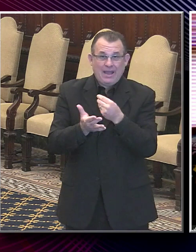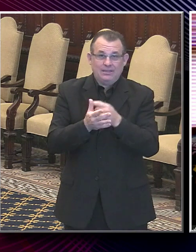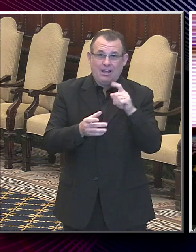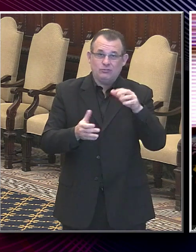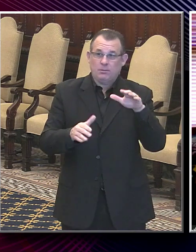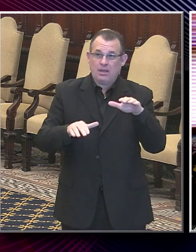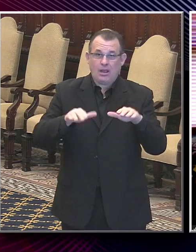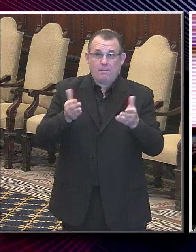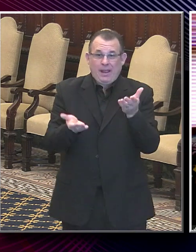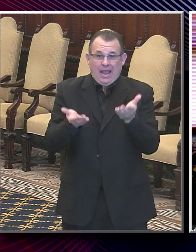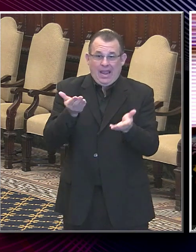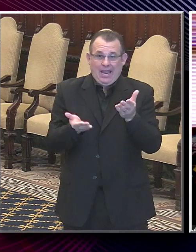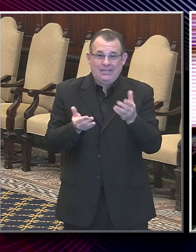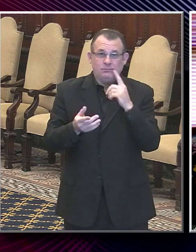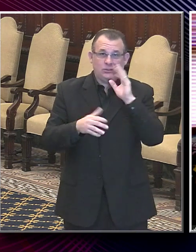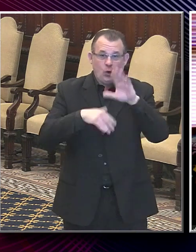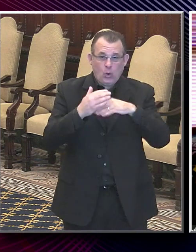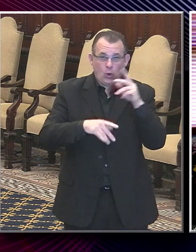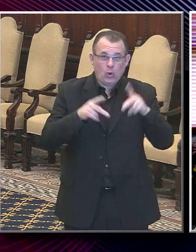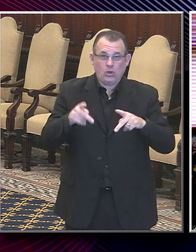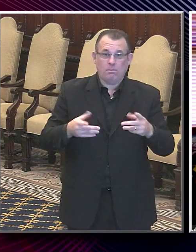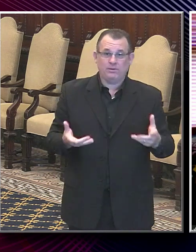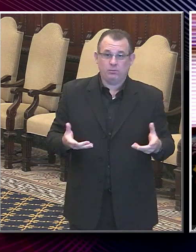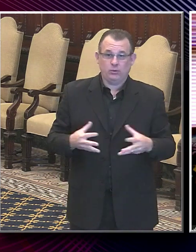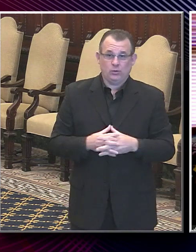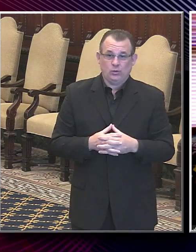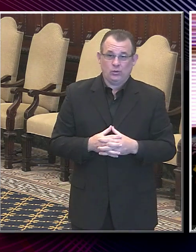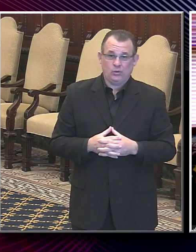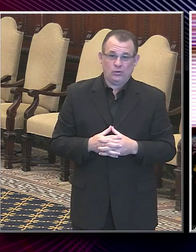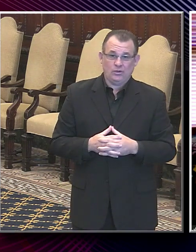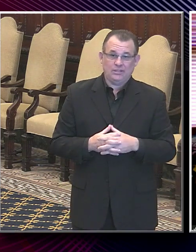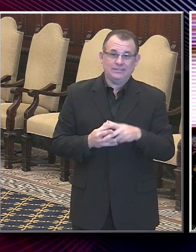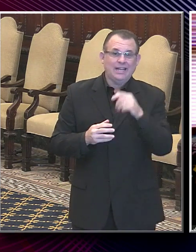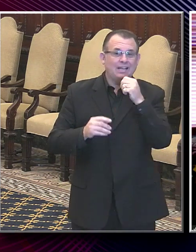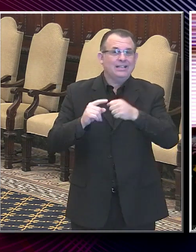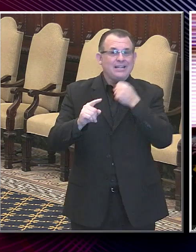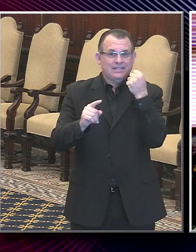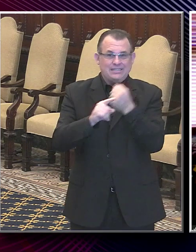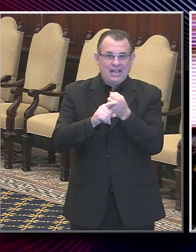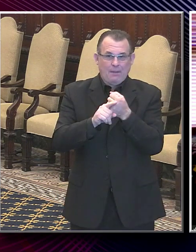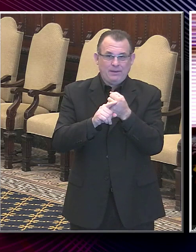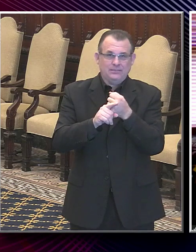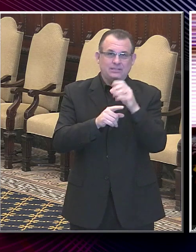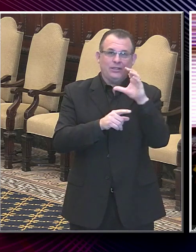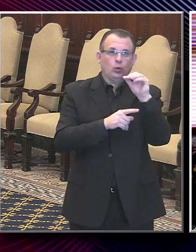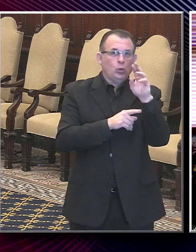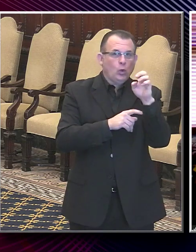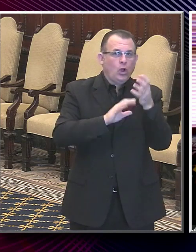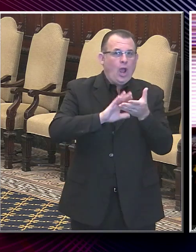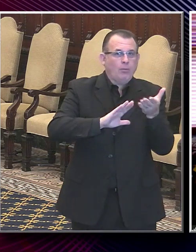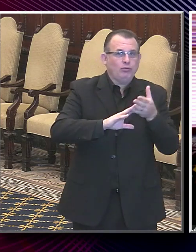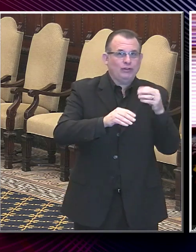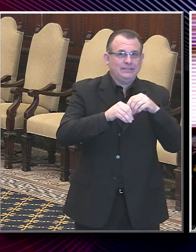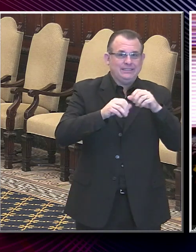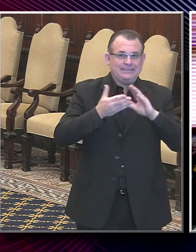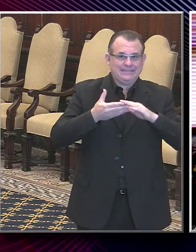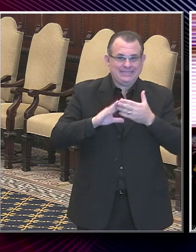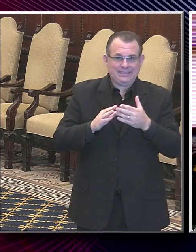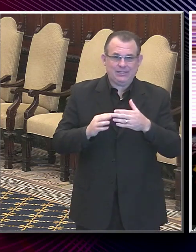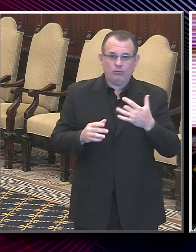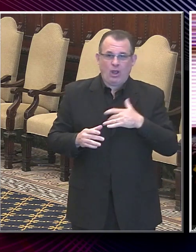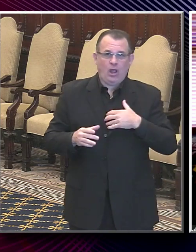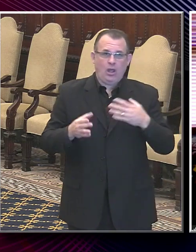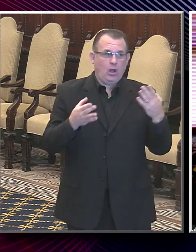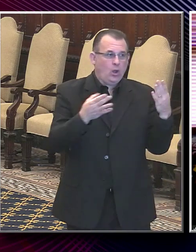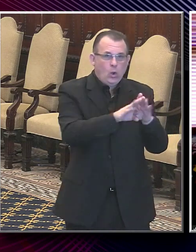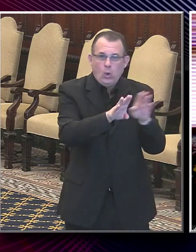makes sense long term, and it doesn't affect any other core operations of the city. We didn't want to lay people off, and we didn't want to